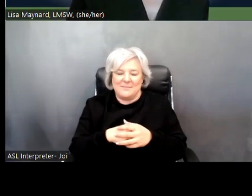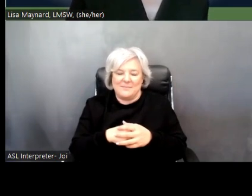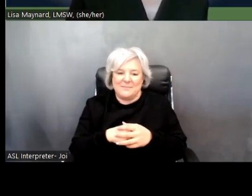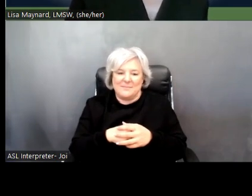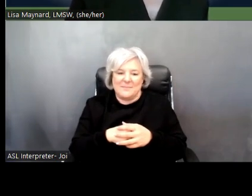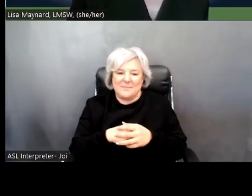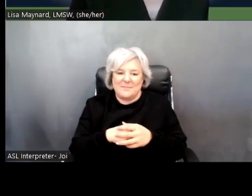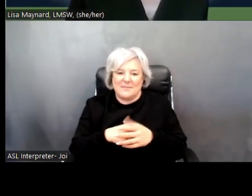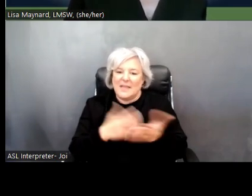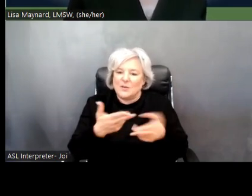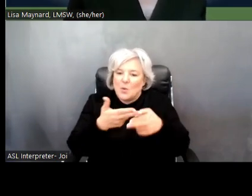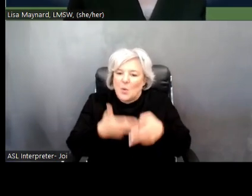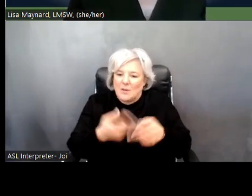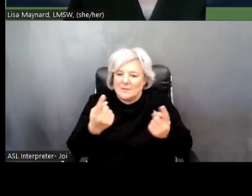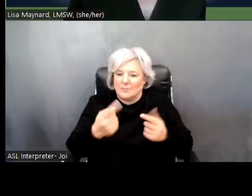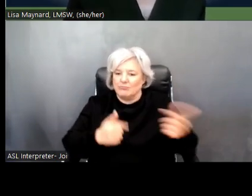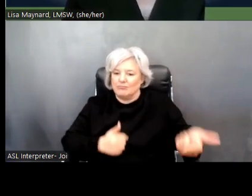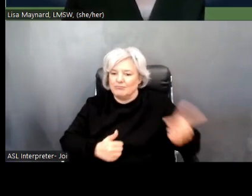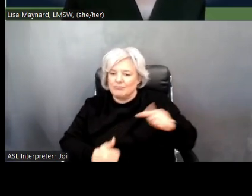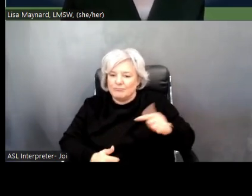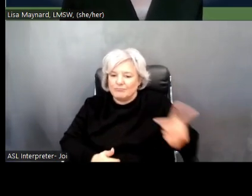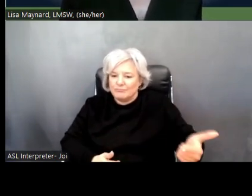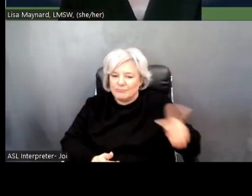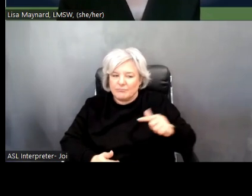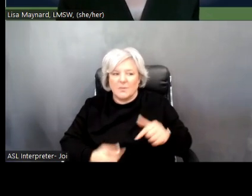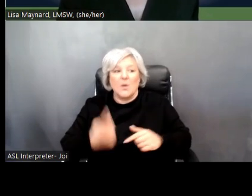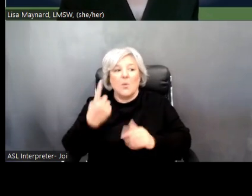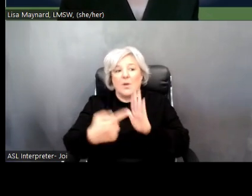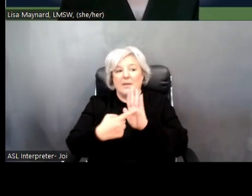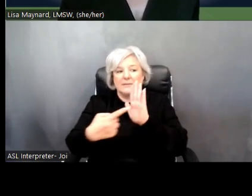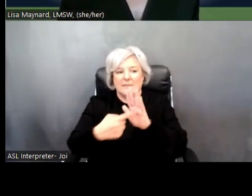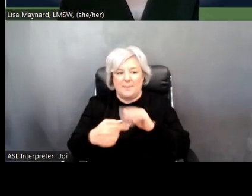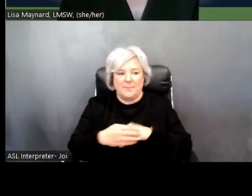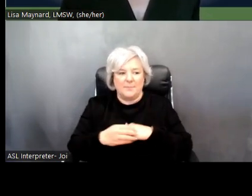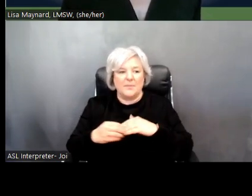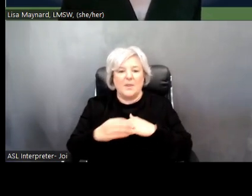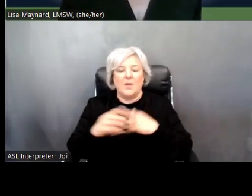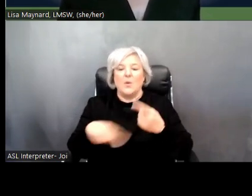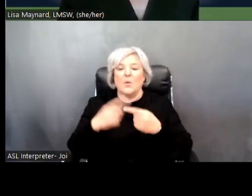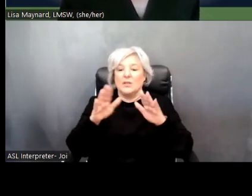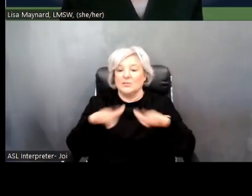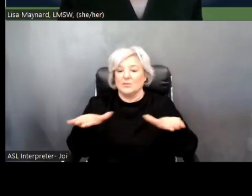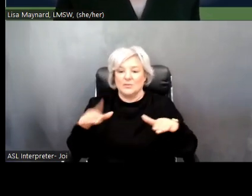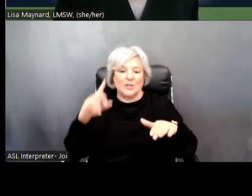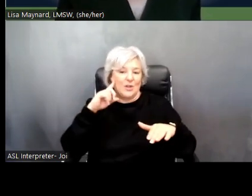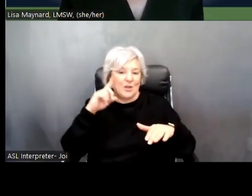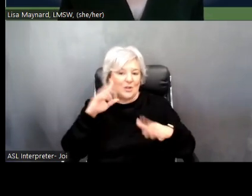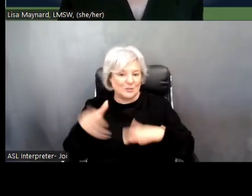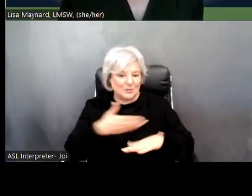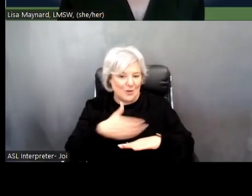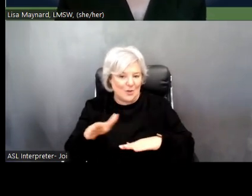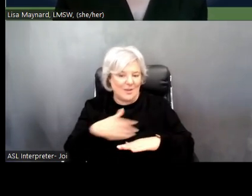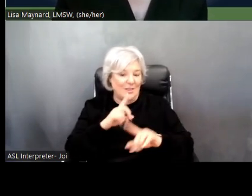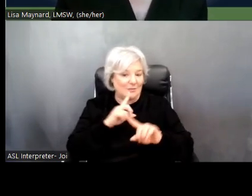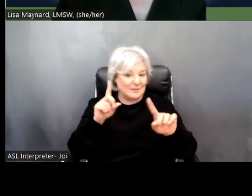Give it a name, take turns, right? One example of this is when a child hears a song and they start sort of reacting